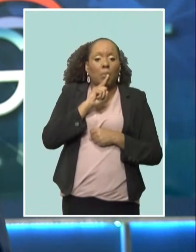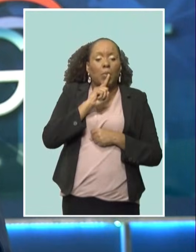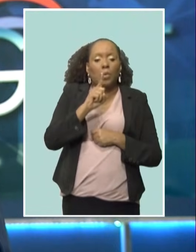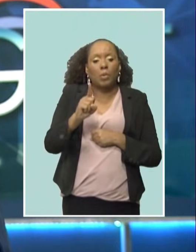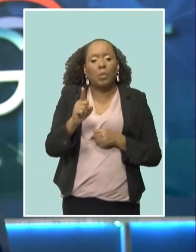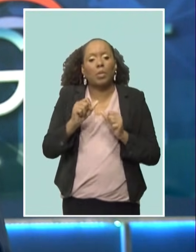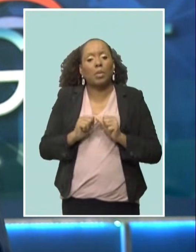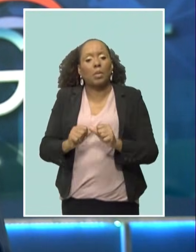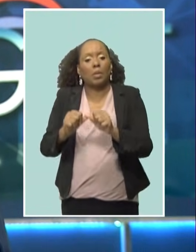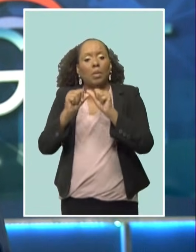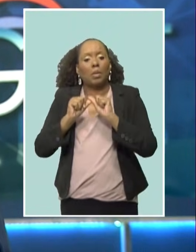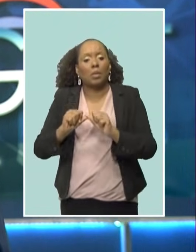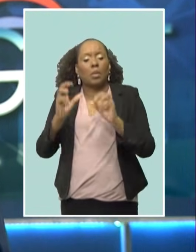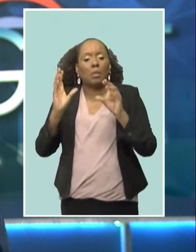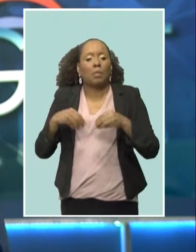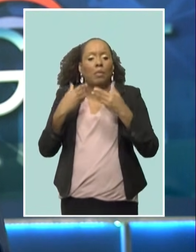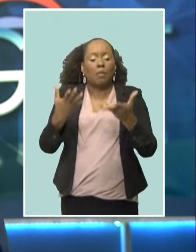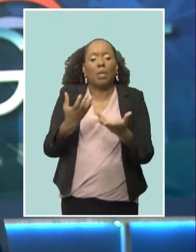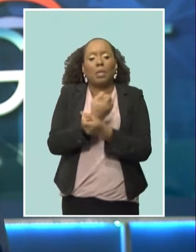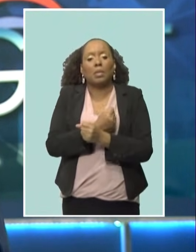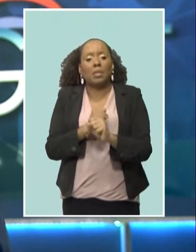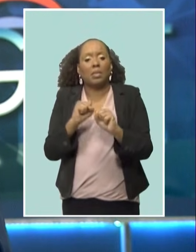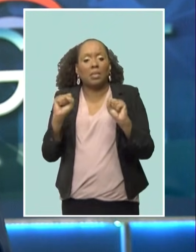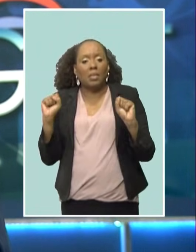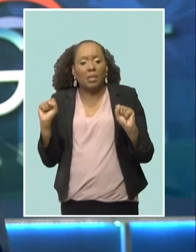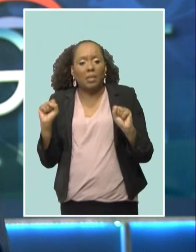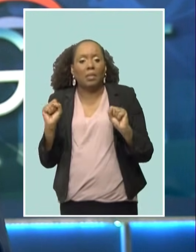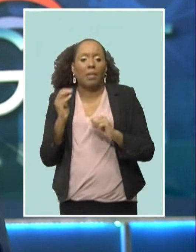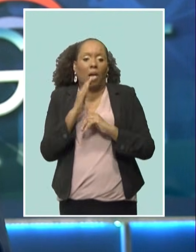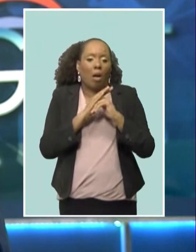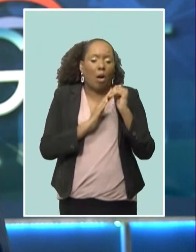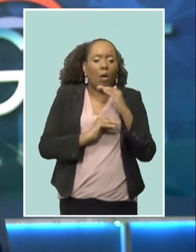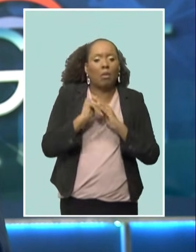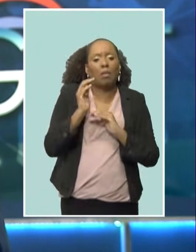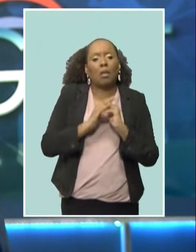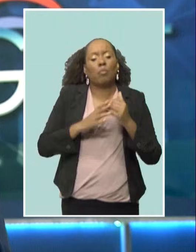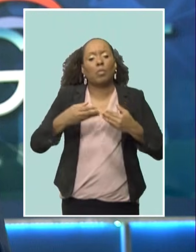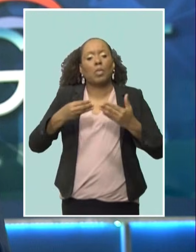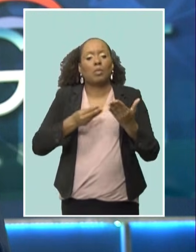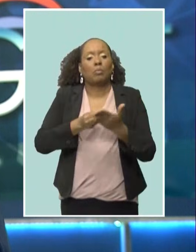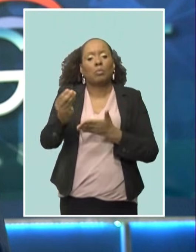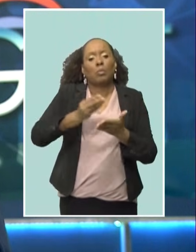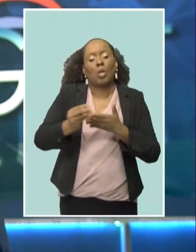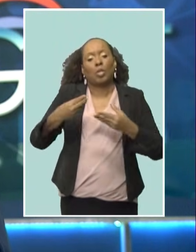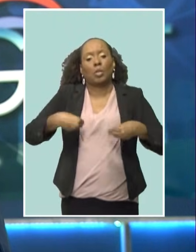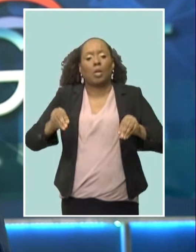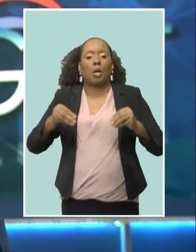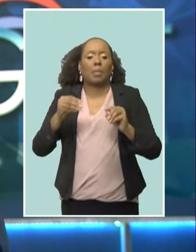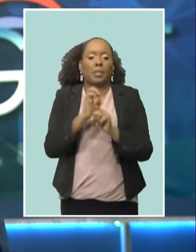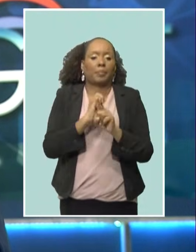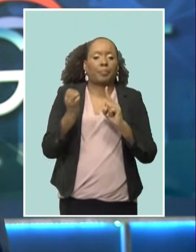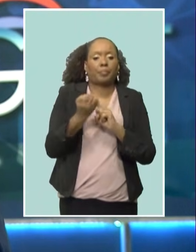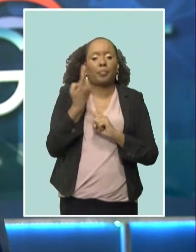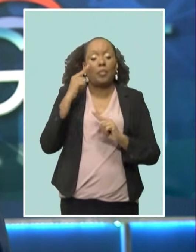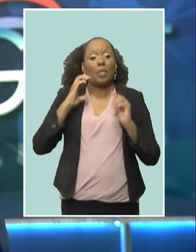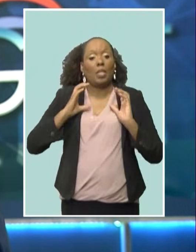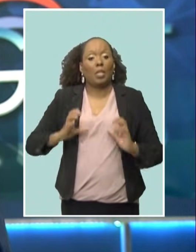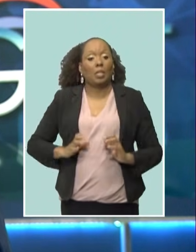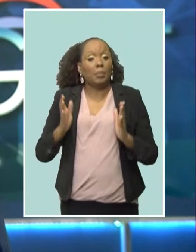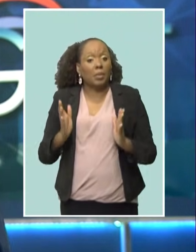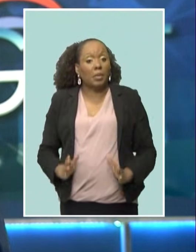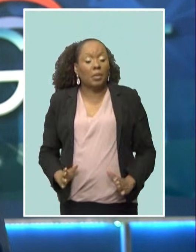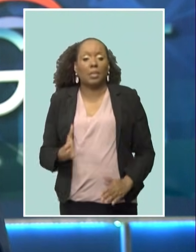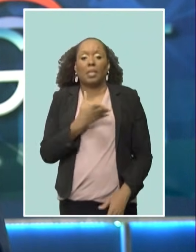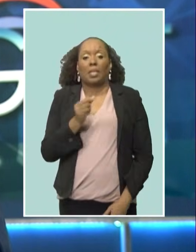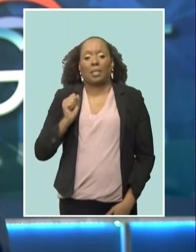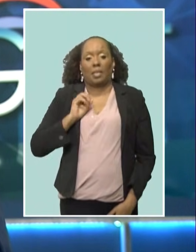out that it was a proactive step being taken to ensure they continue to provide a safe and comfortable shopping environment for